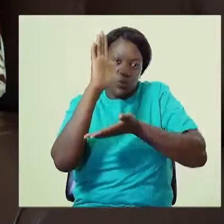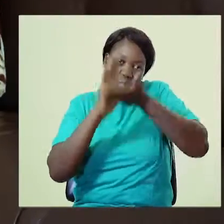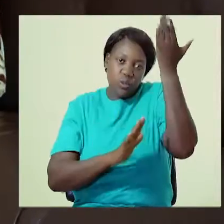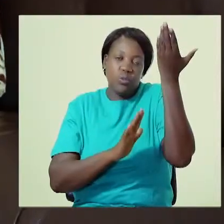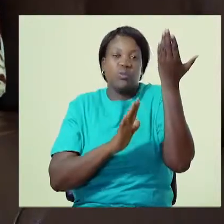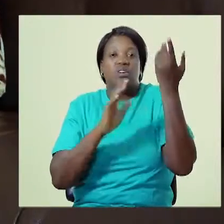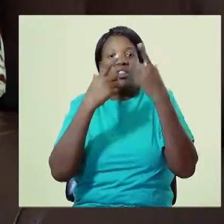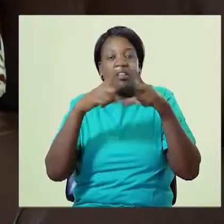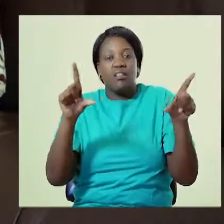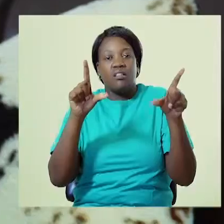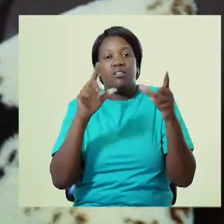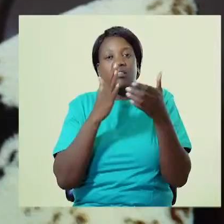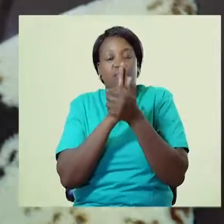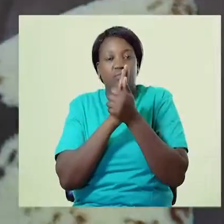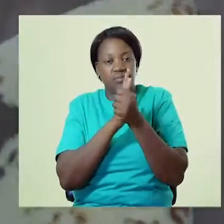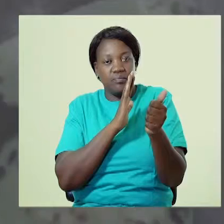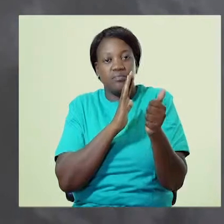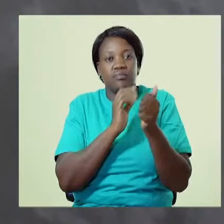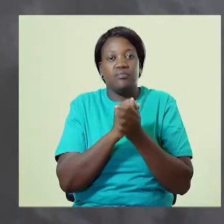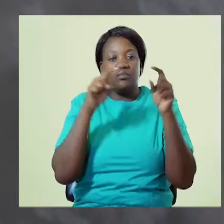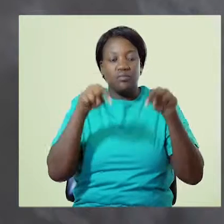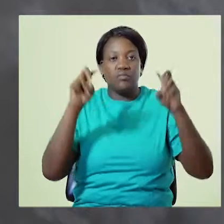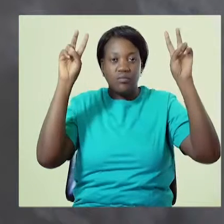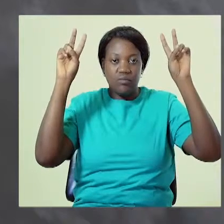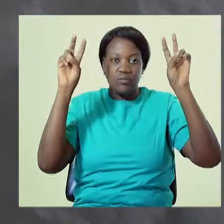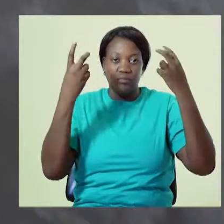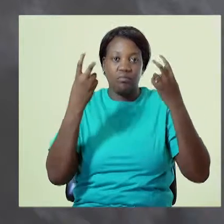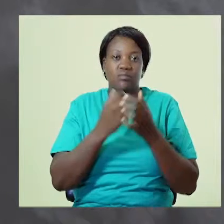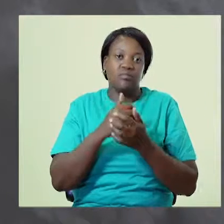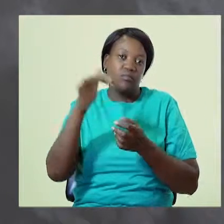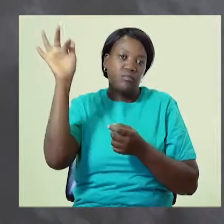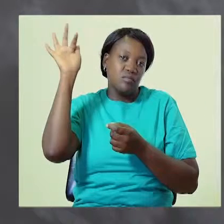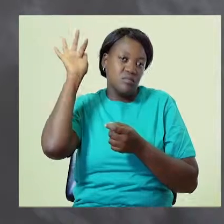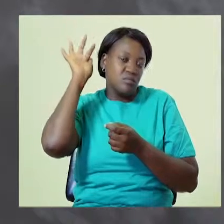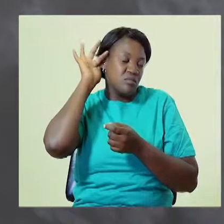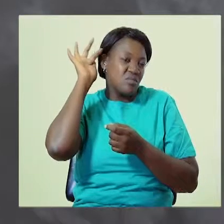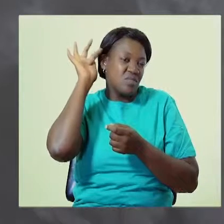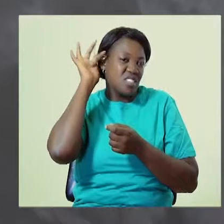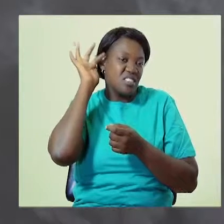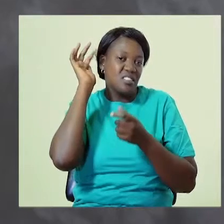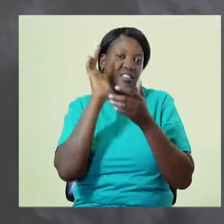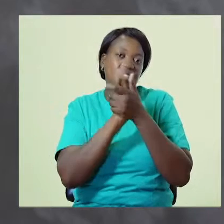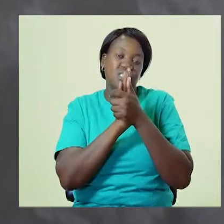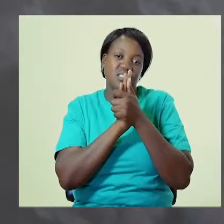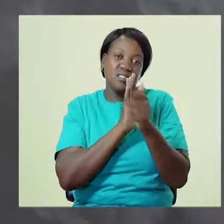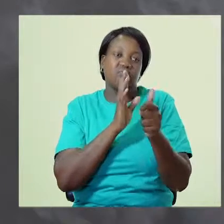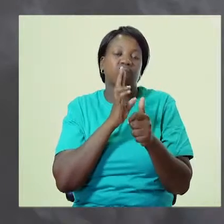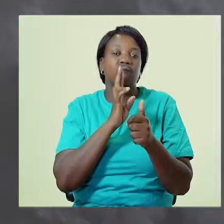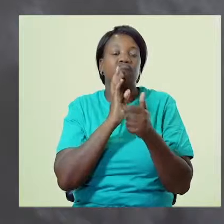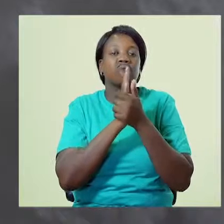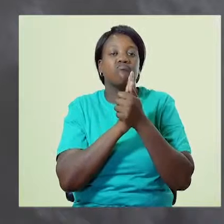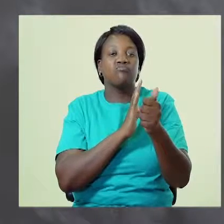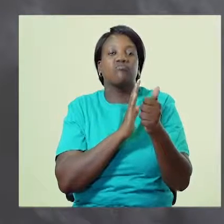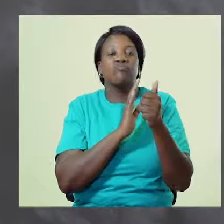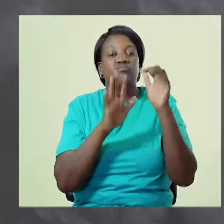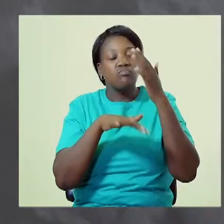English language skills. Our topic today is about listening comprehension skills. At the end